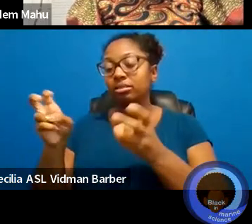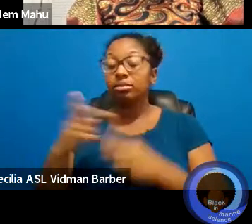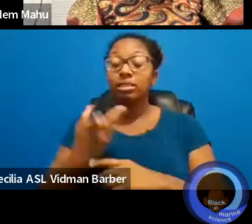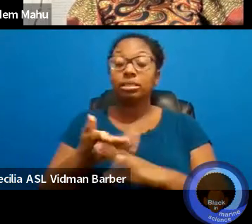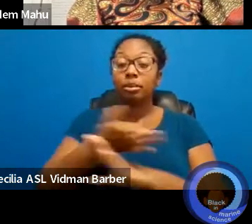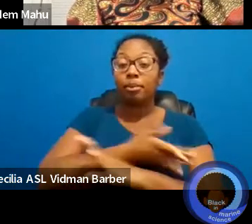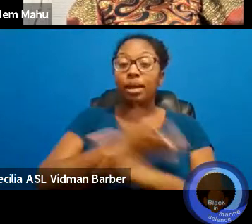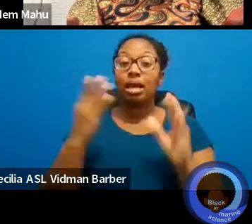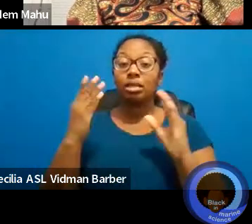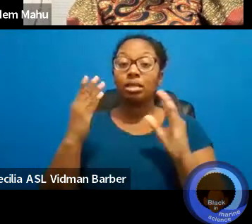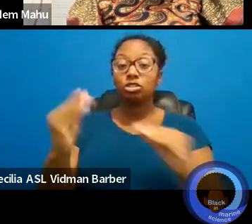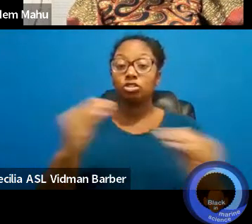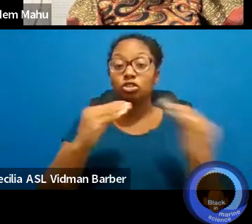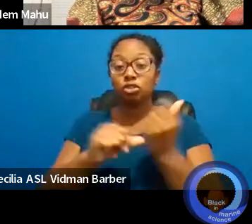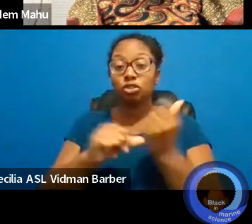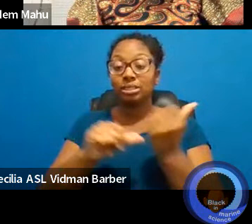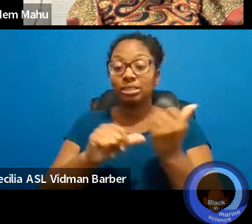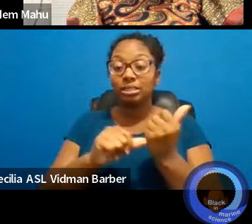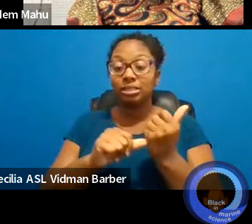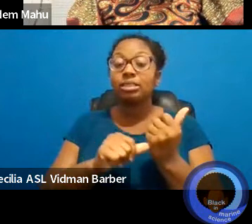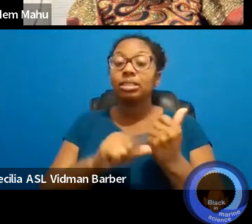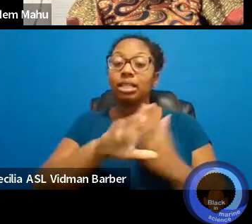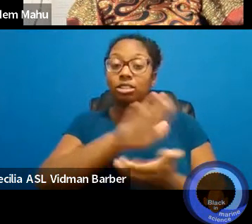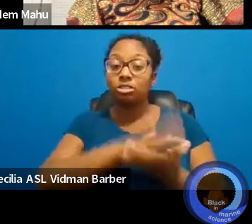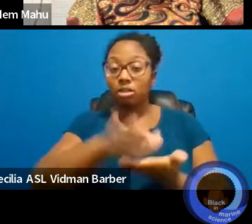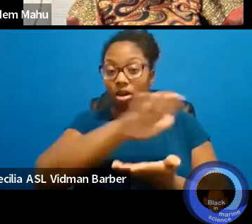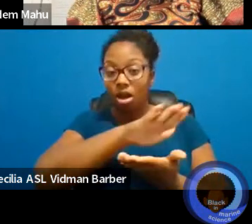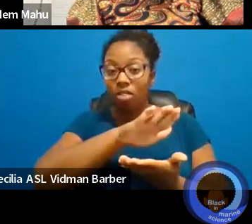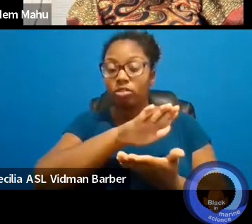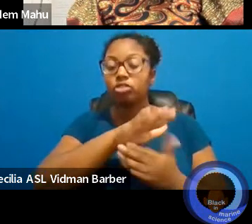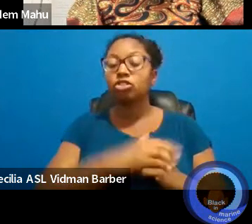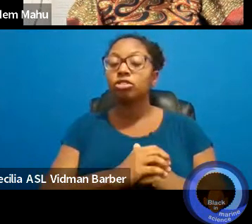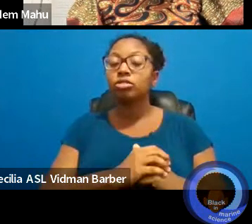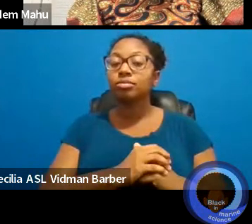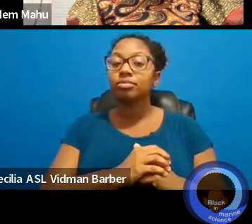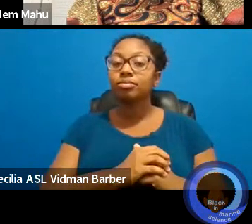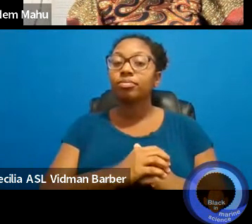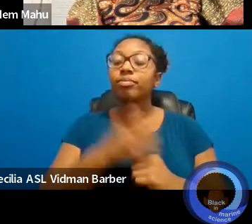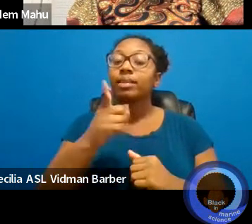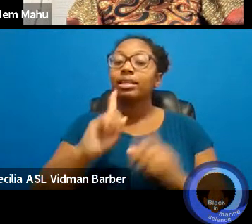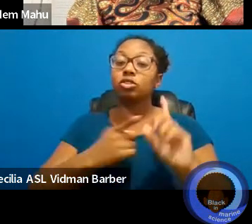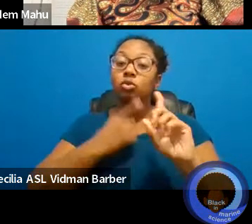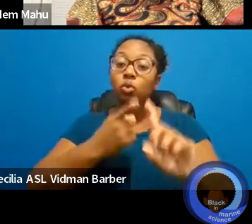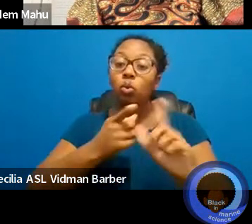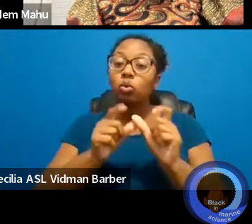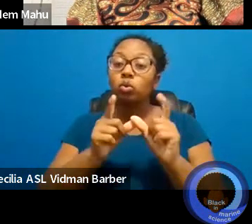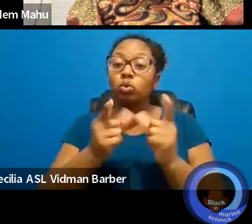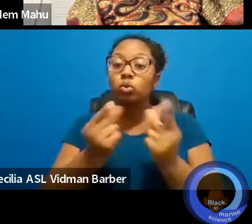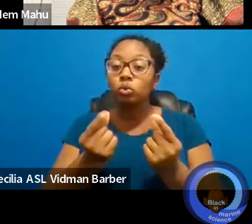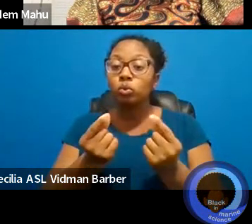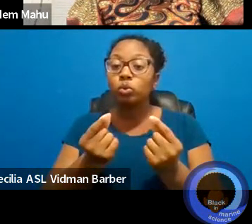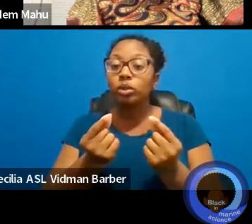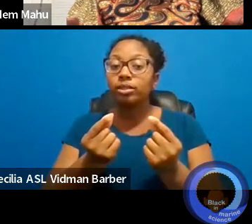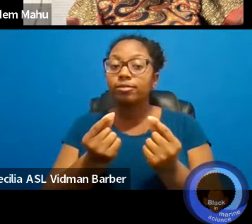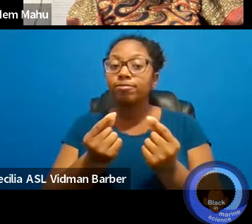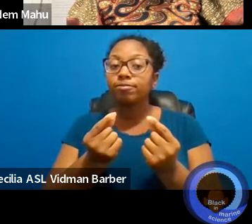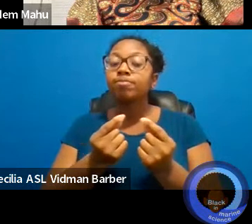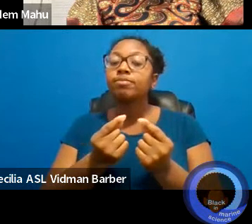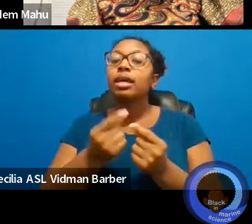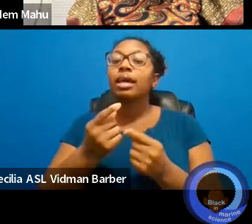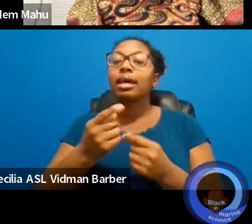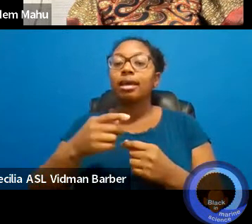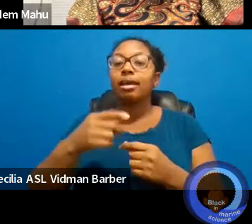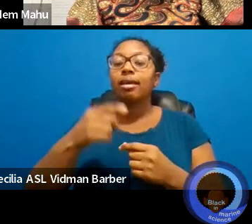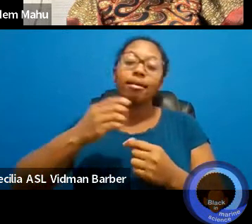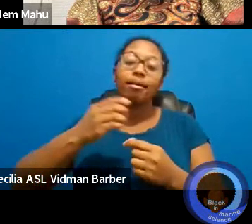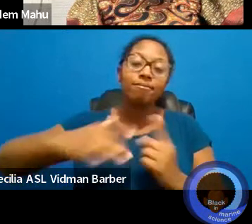at Kwame Nkrumah University of Science and Technology. Mr. Isaac intends to pursue a career in environmental sciences